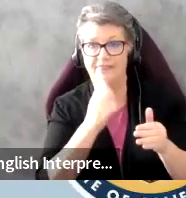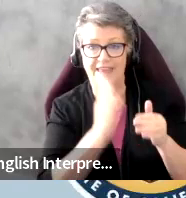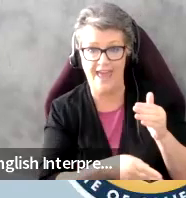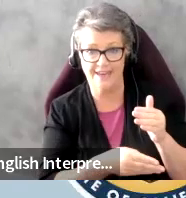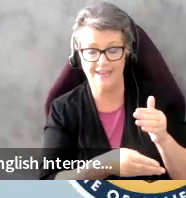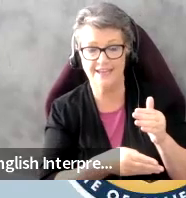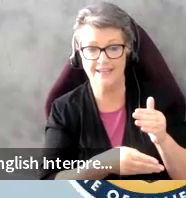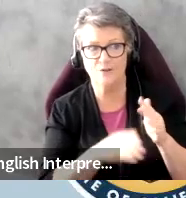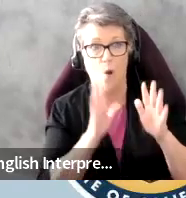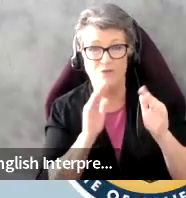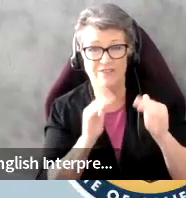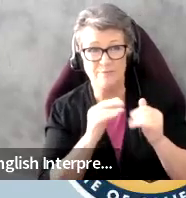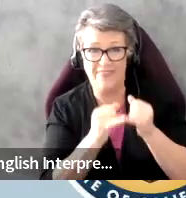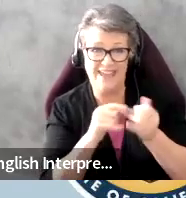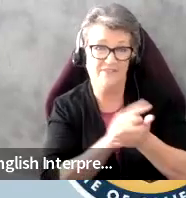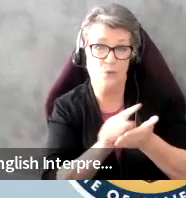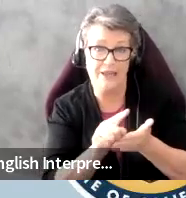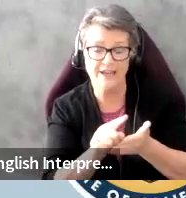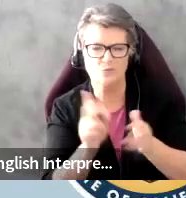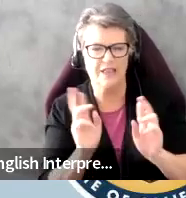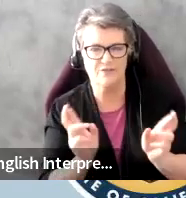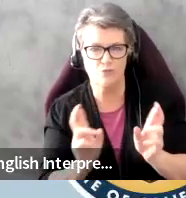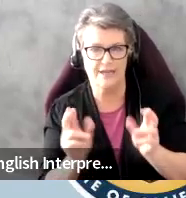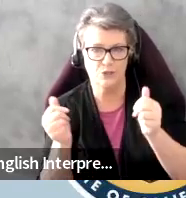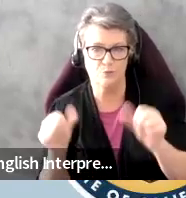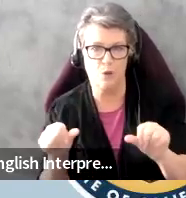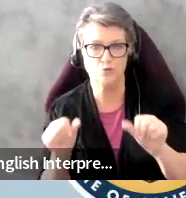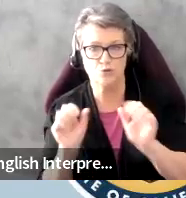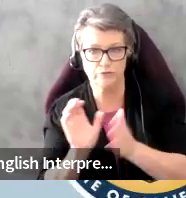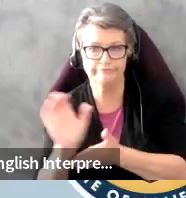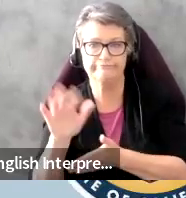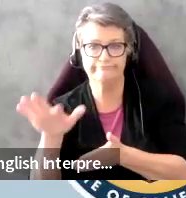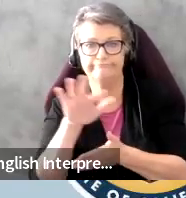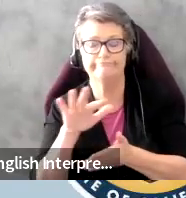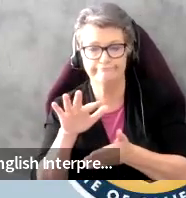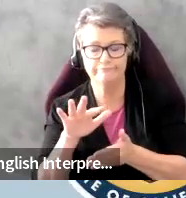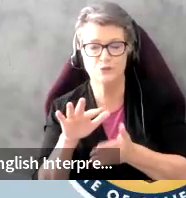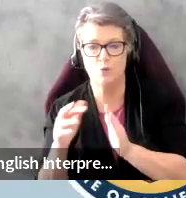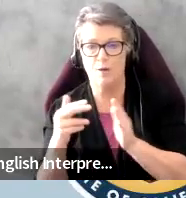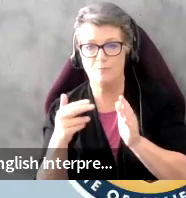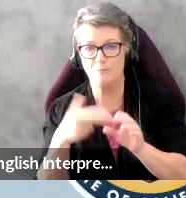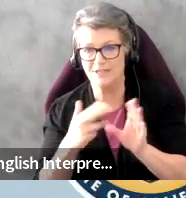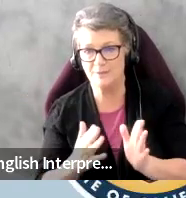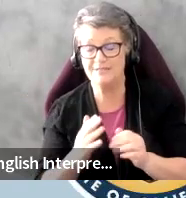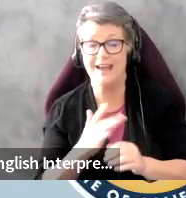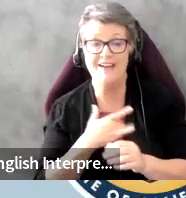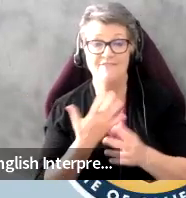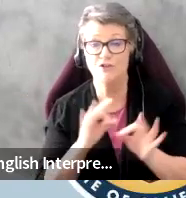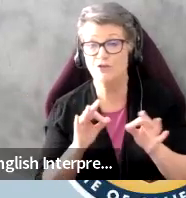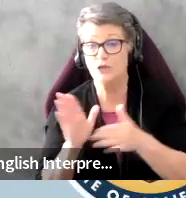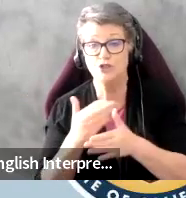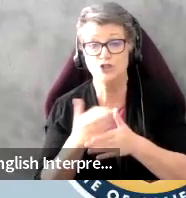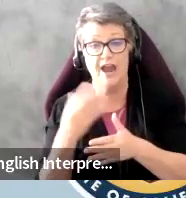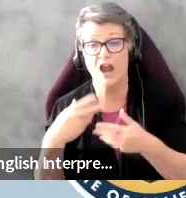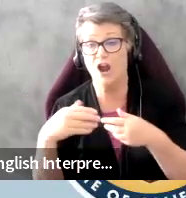of, hopefully by the end of this week, we'll have it ready to be pushed out to all the registered participants, and feel free to share once